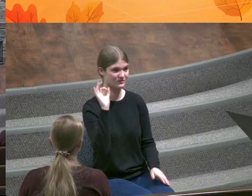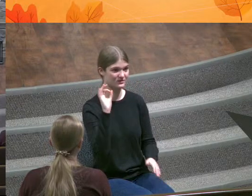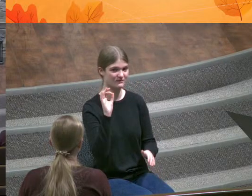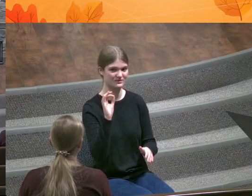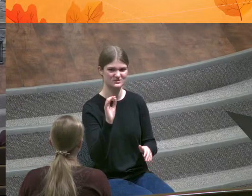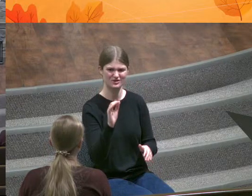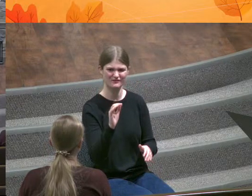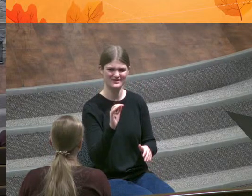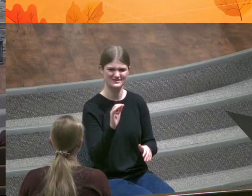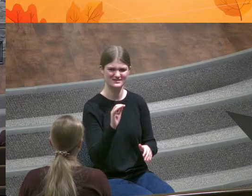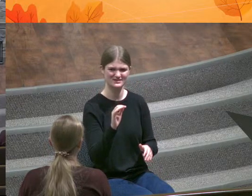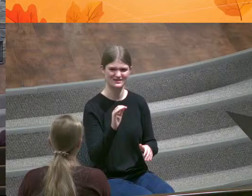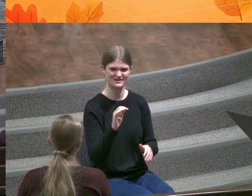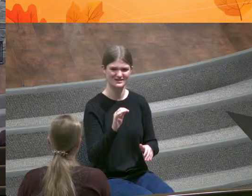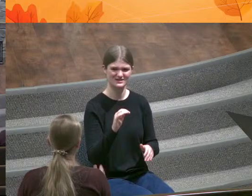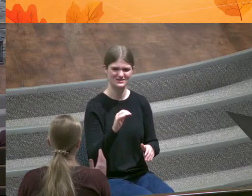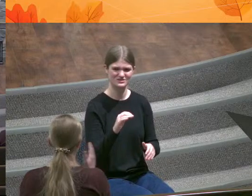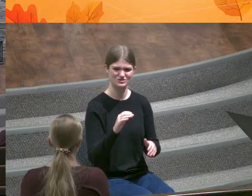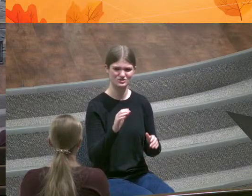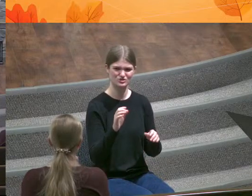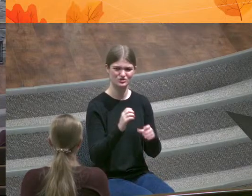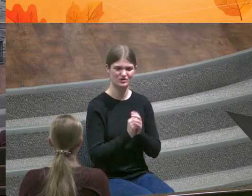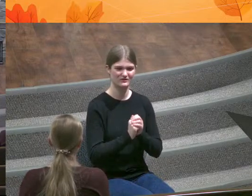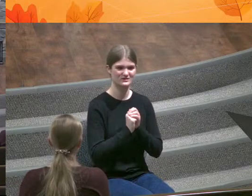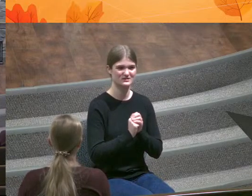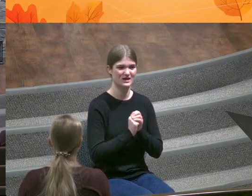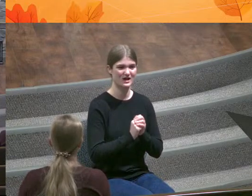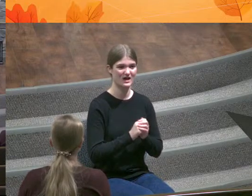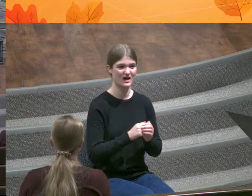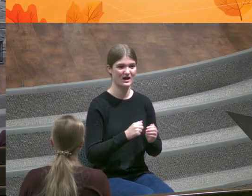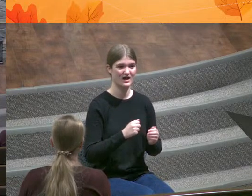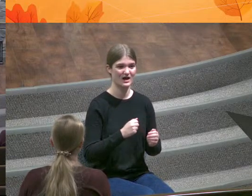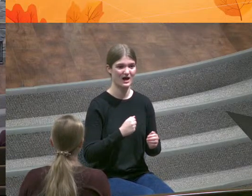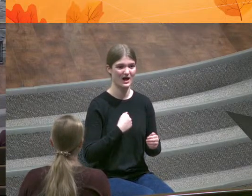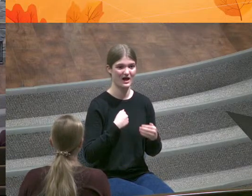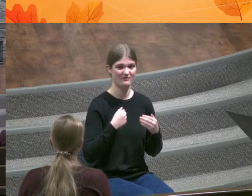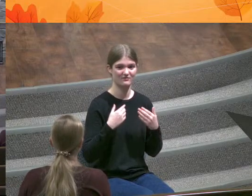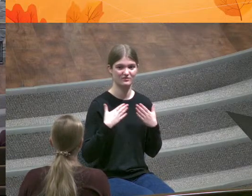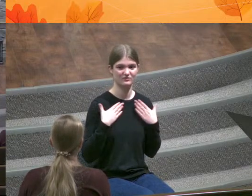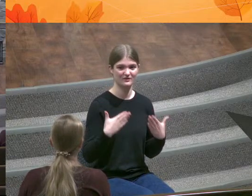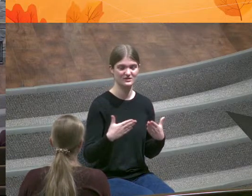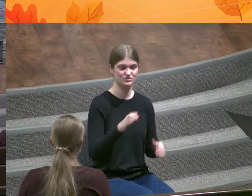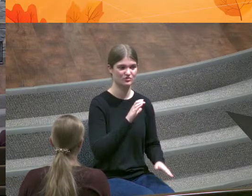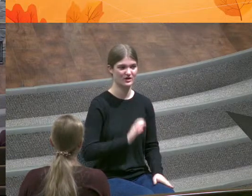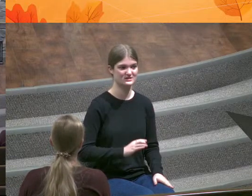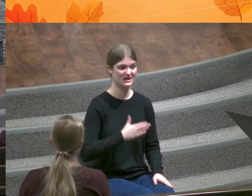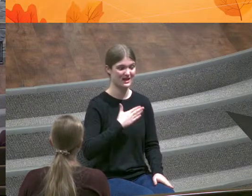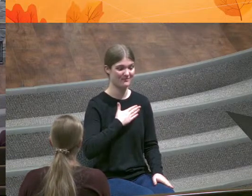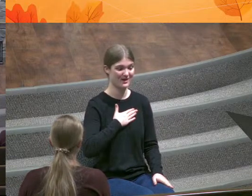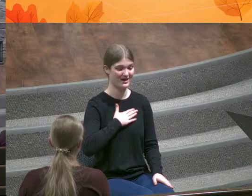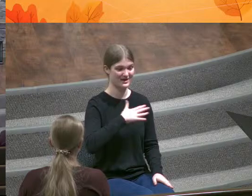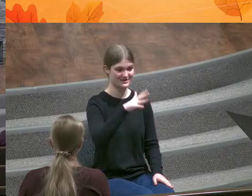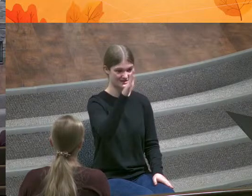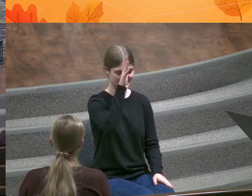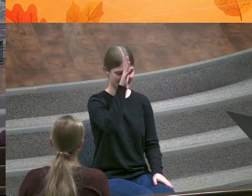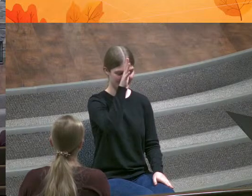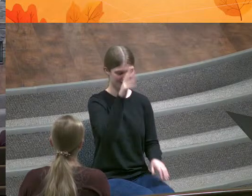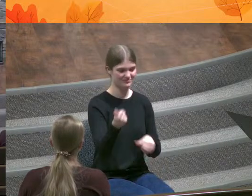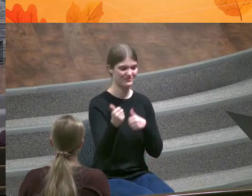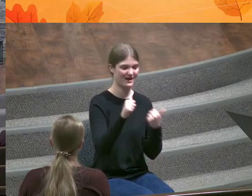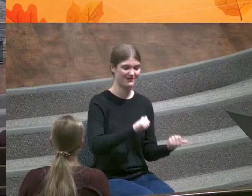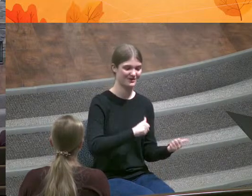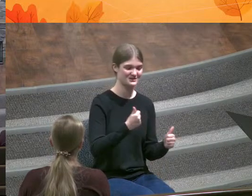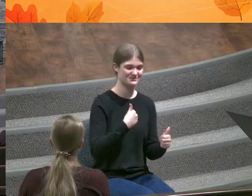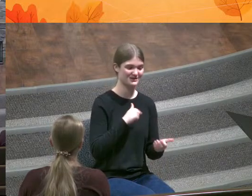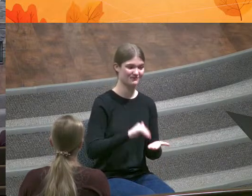Dad has already taken my confession. I have confessed Christ. He's gone up to the baptistry with me and buried me in baptism